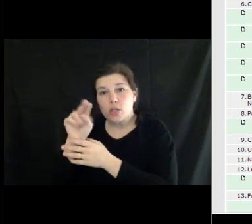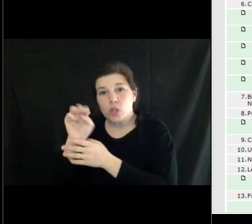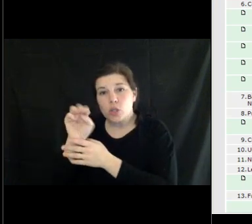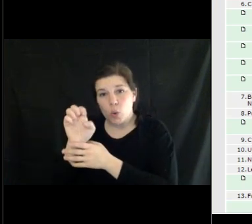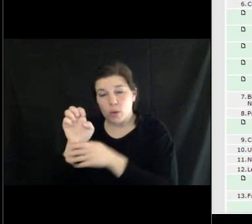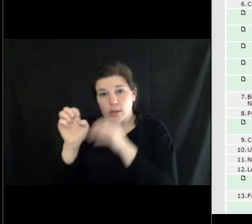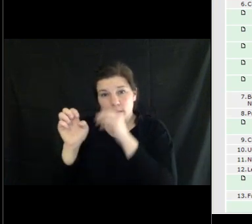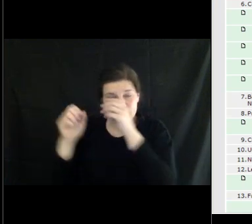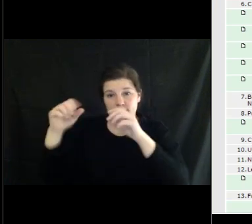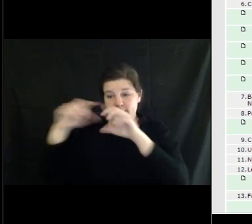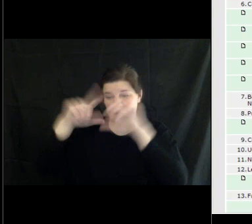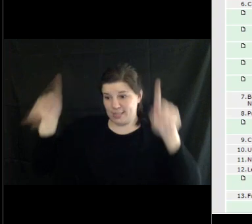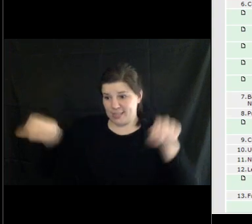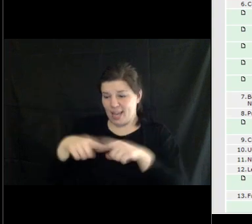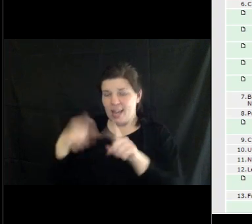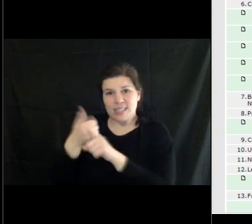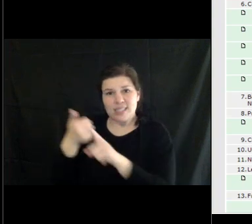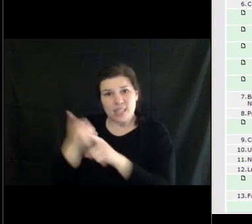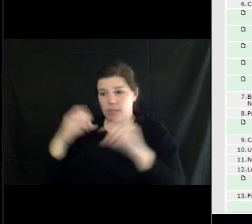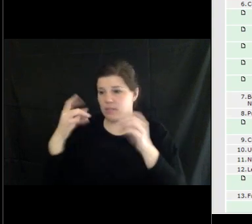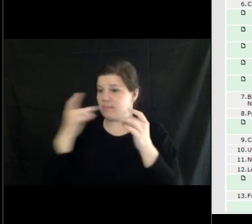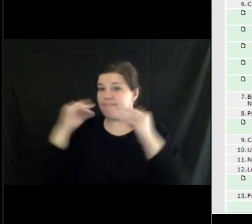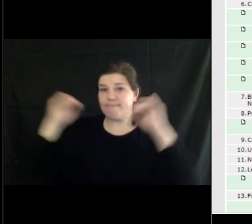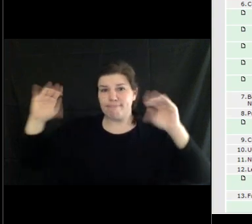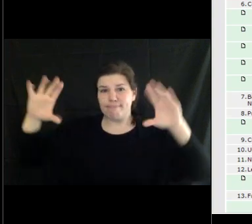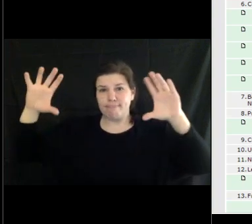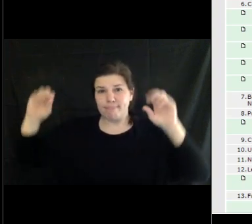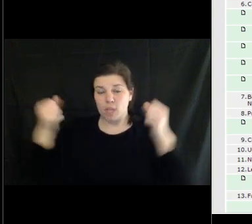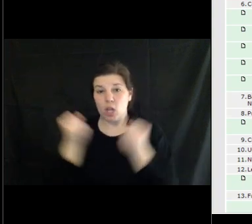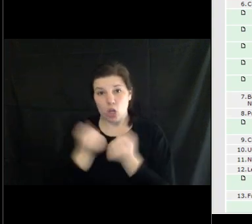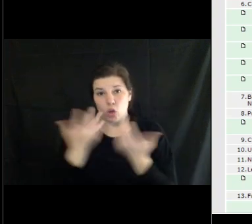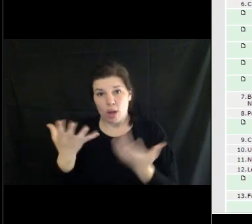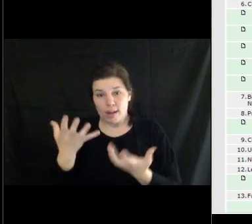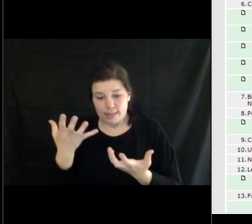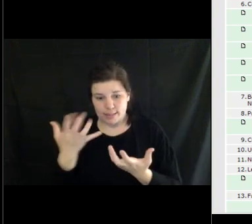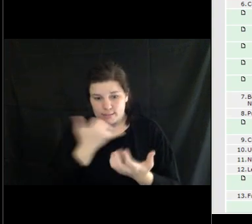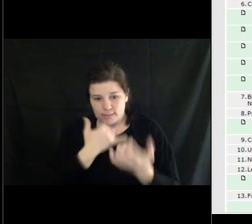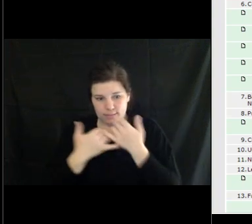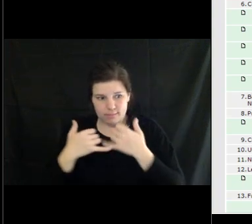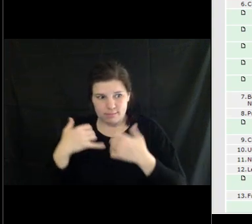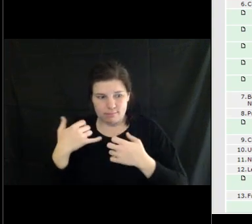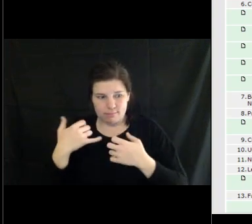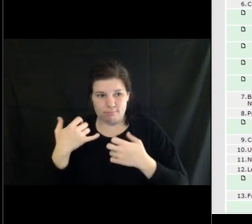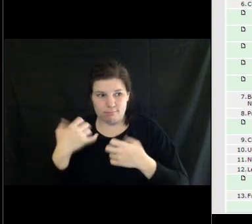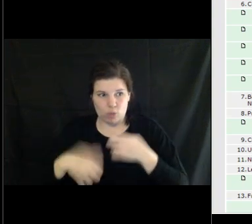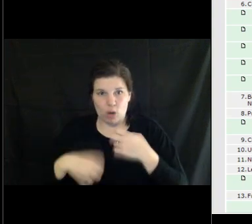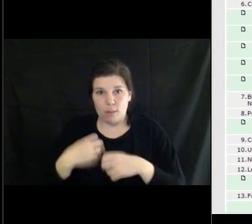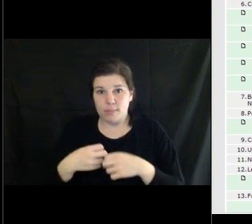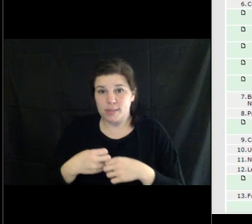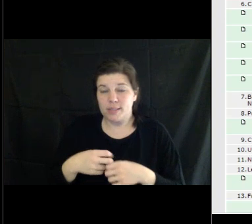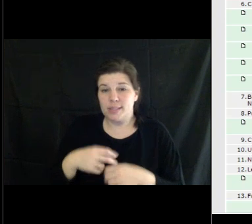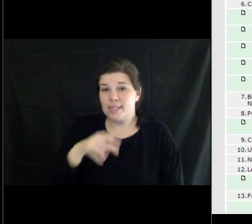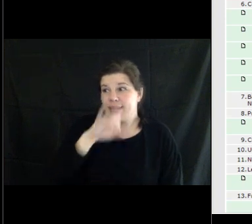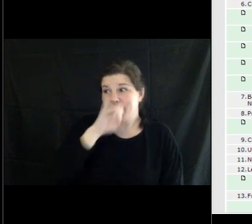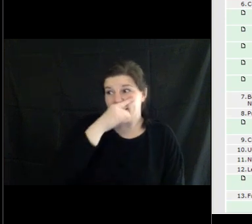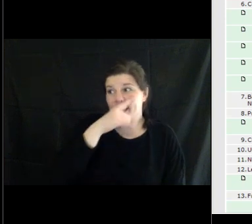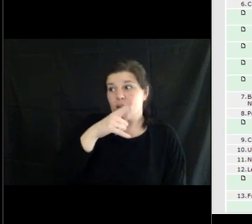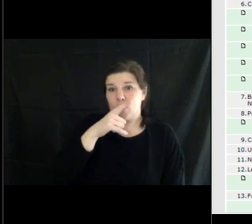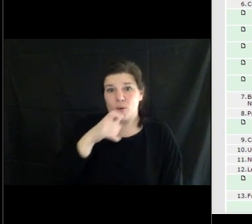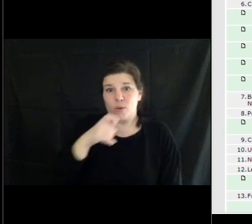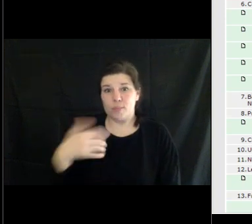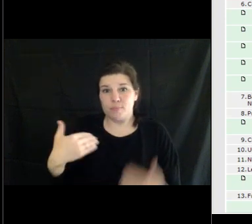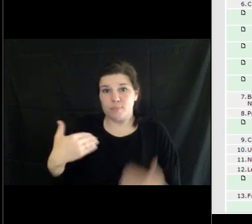still causing accidents, okay? I have pictures of a kid on a motorcycle. His leg was ripped forward because the car couldn't see around the sign. The sign